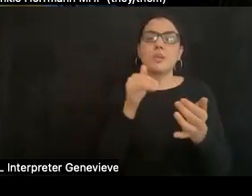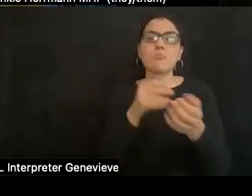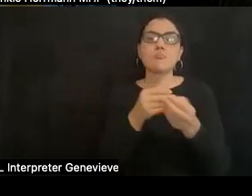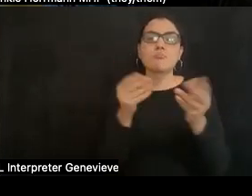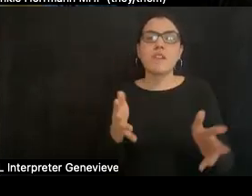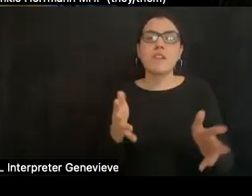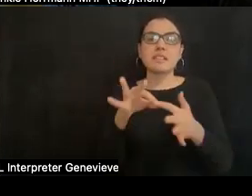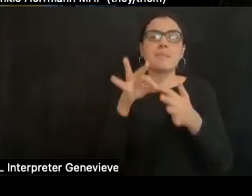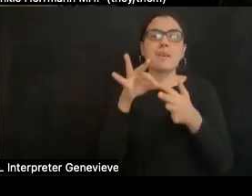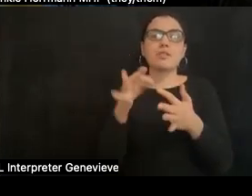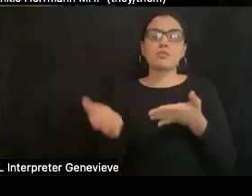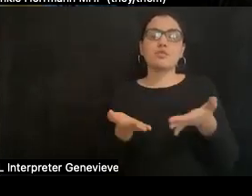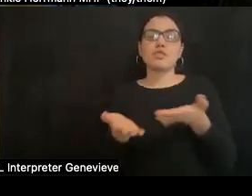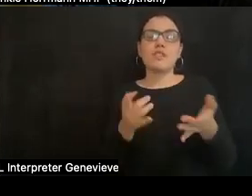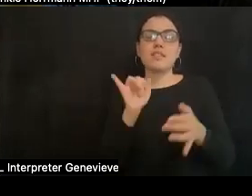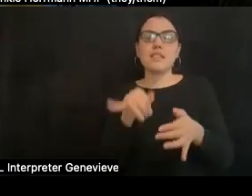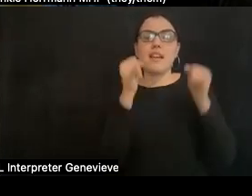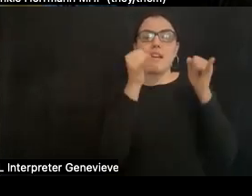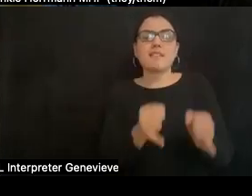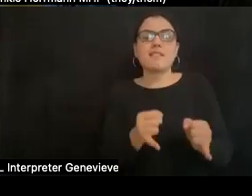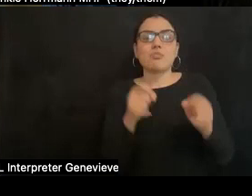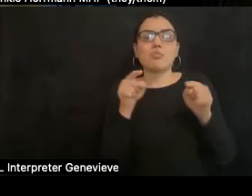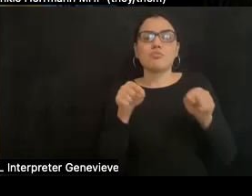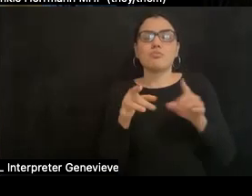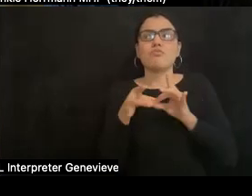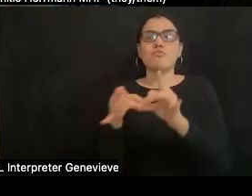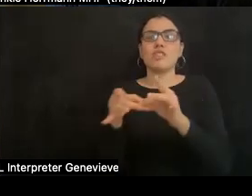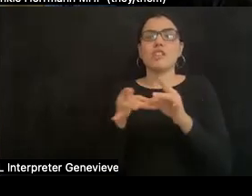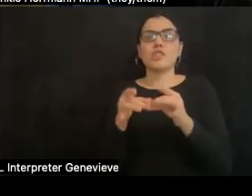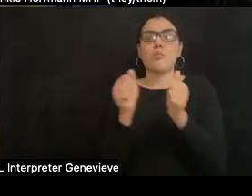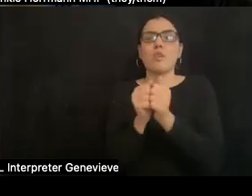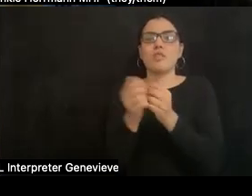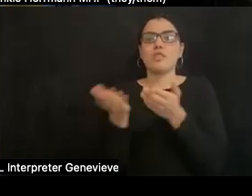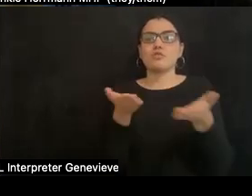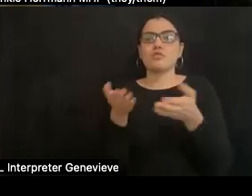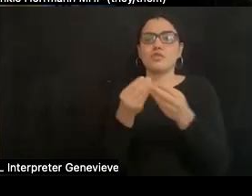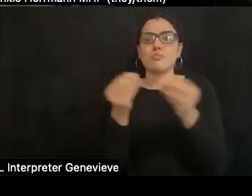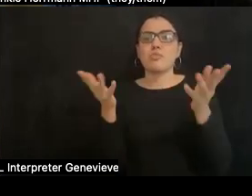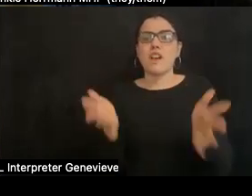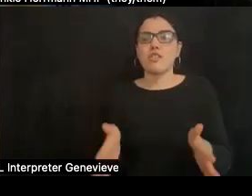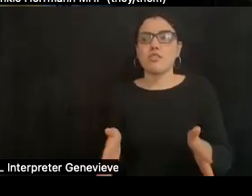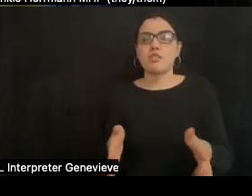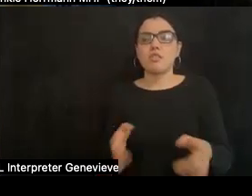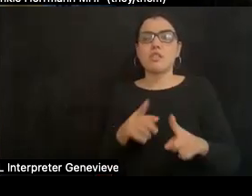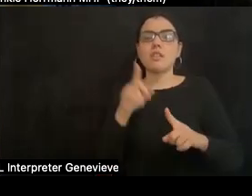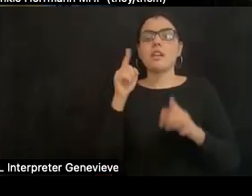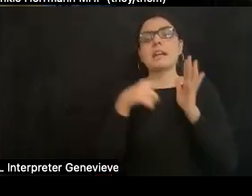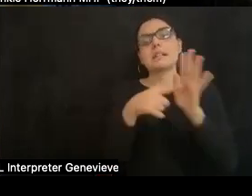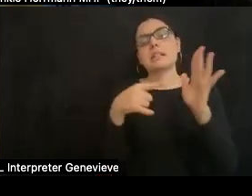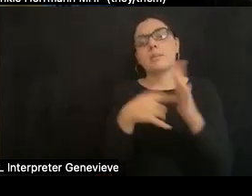the individual, you know, relationship with the service provider. So it has to, you know, for example, you